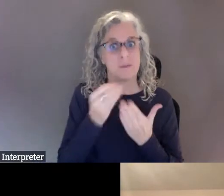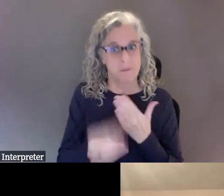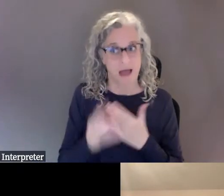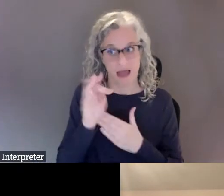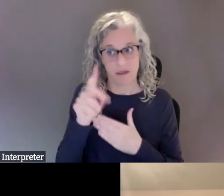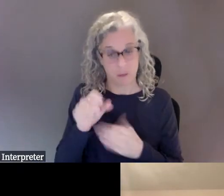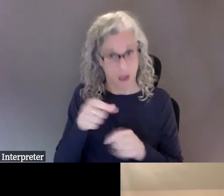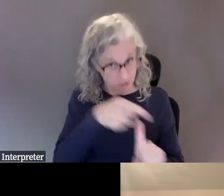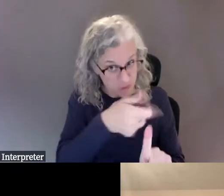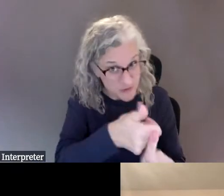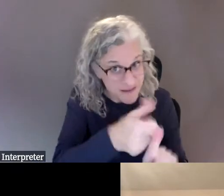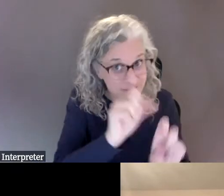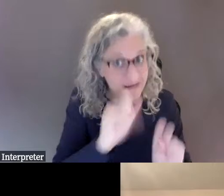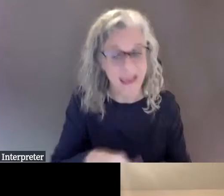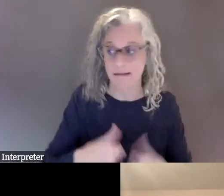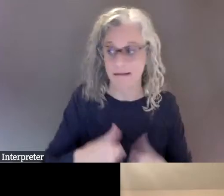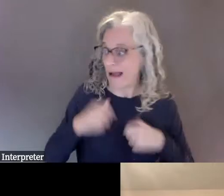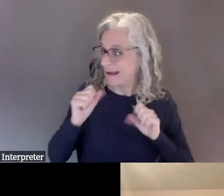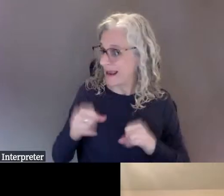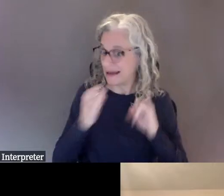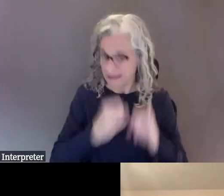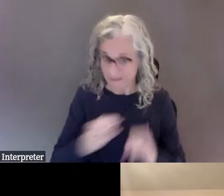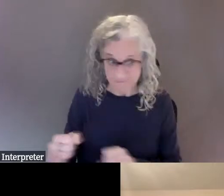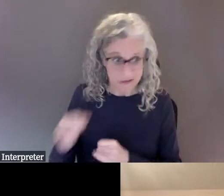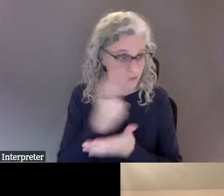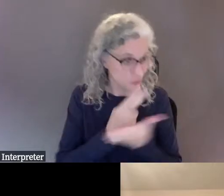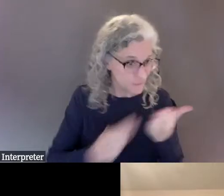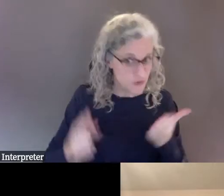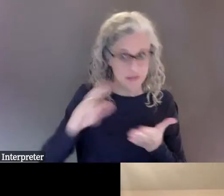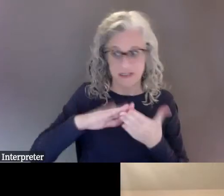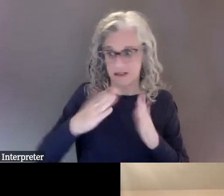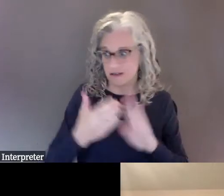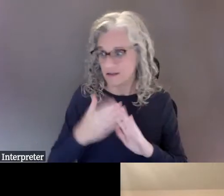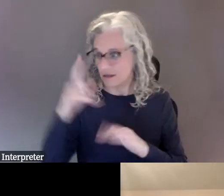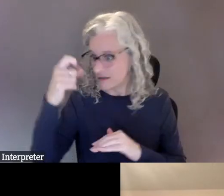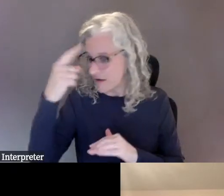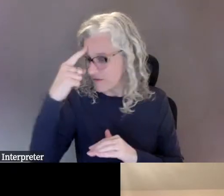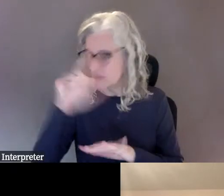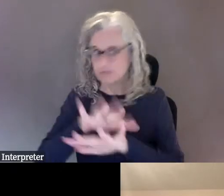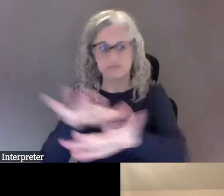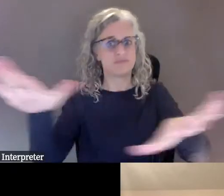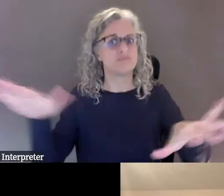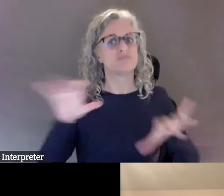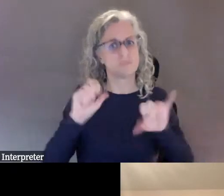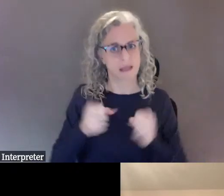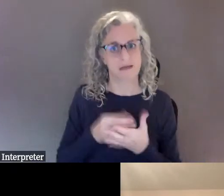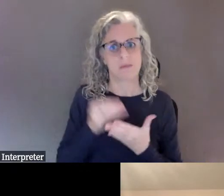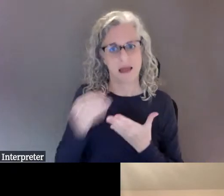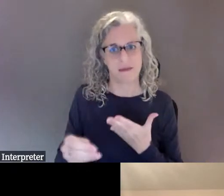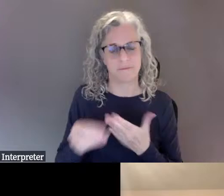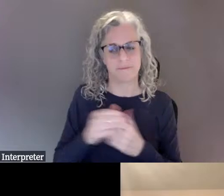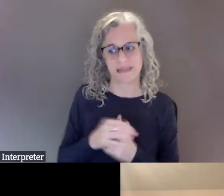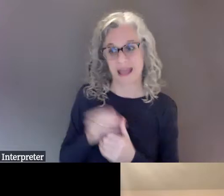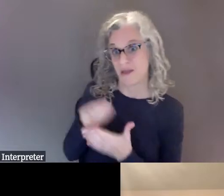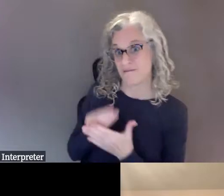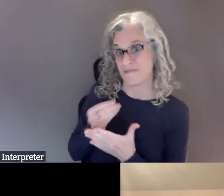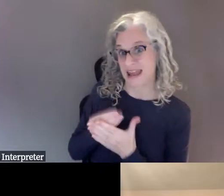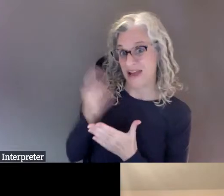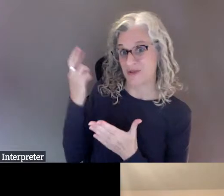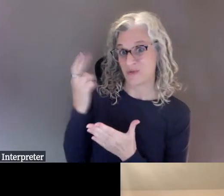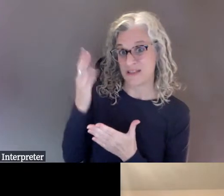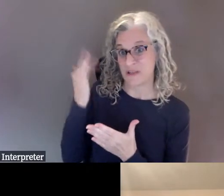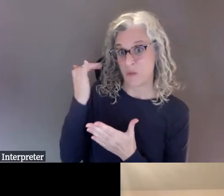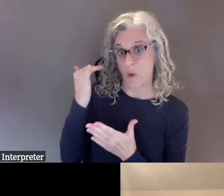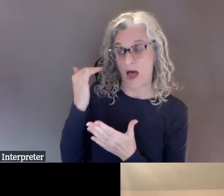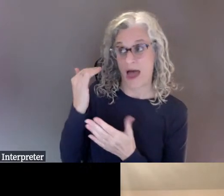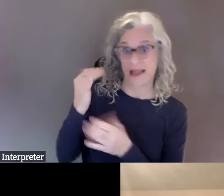I could, individuals can, universities, city governments. And the financial reason why major institutions